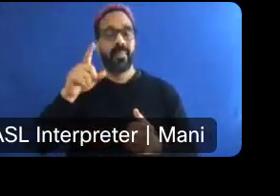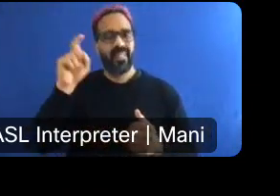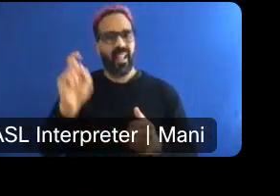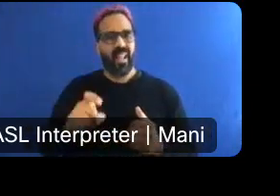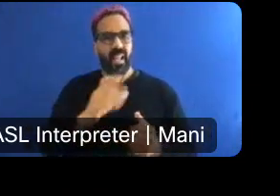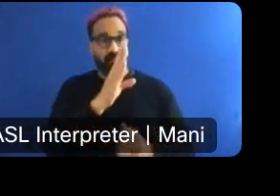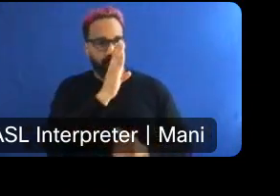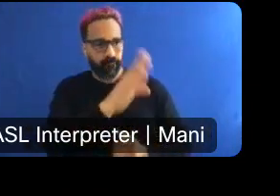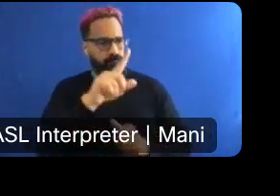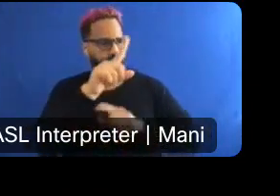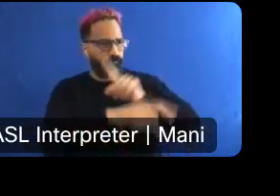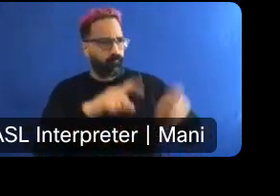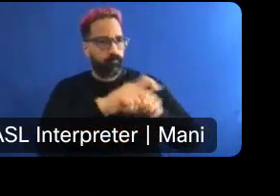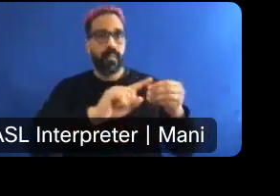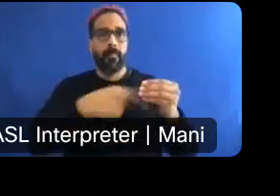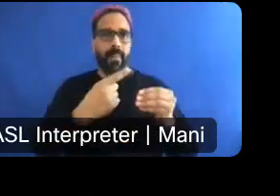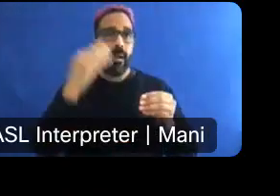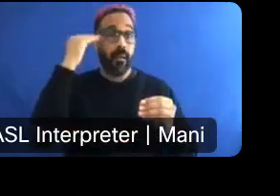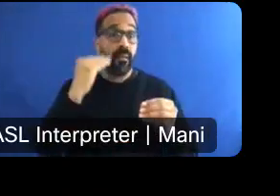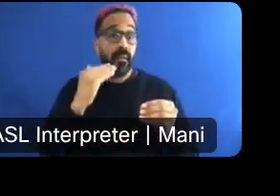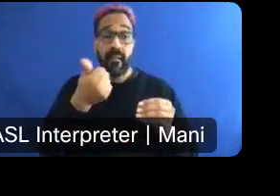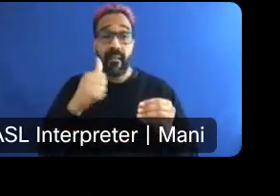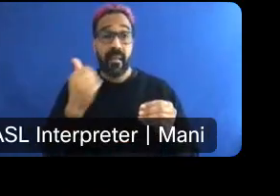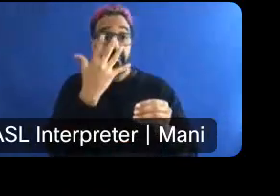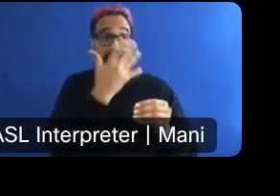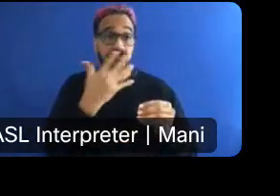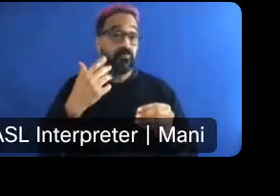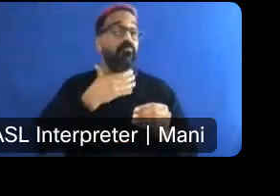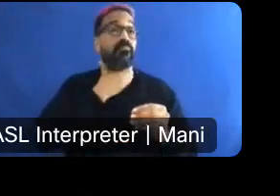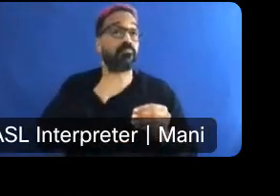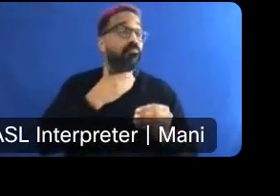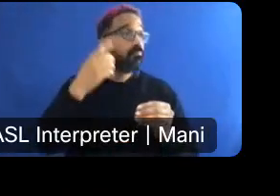asked about these experiences.